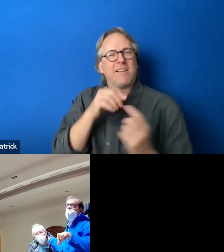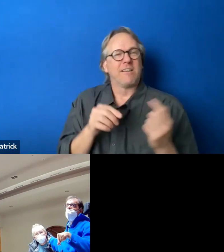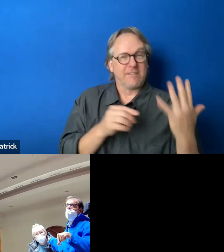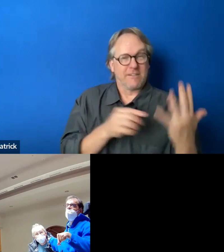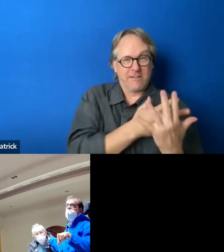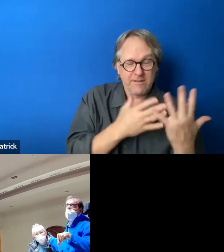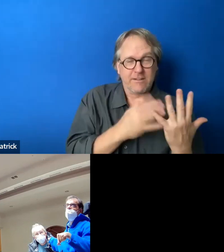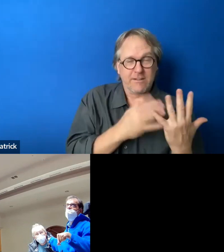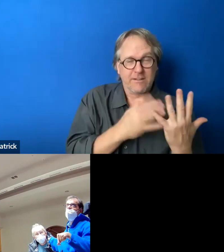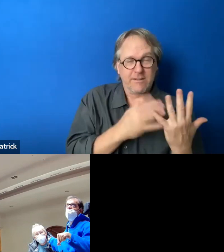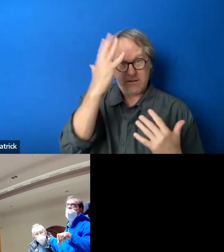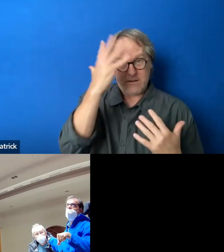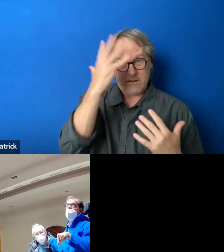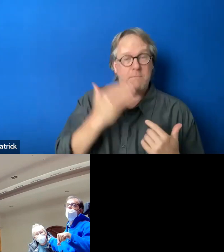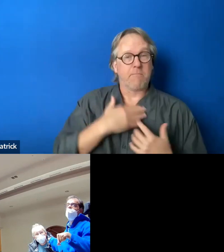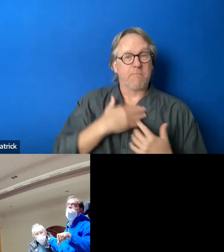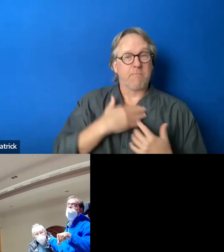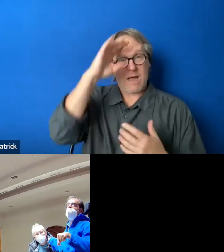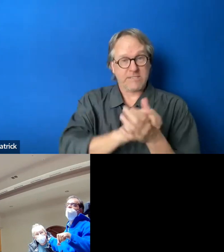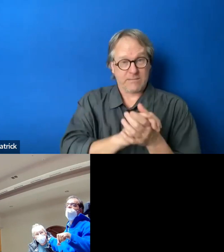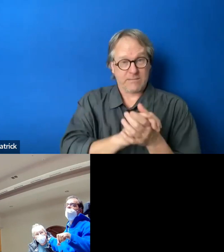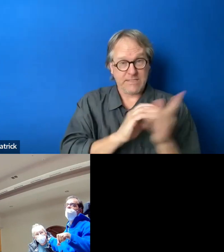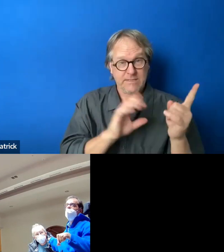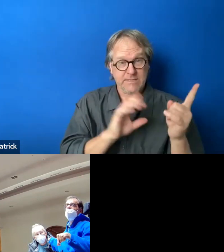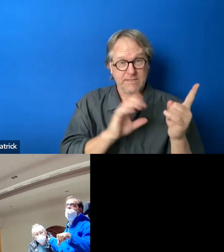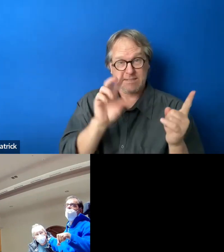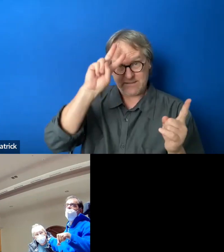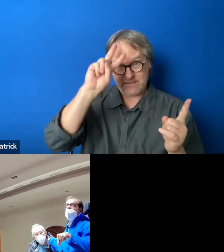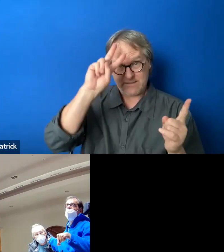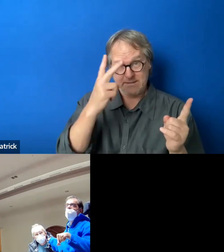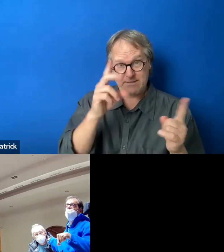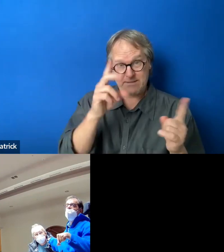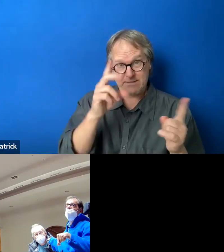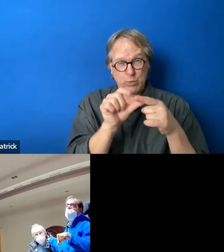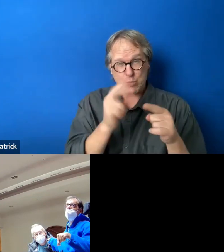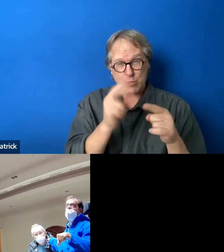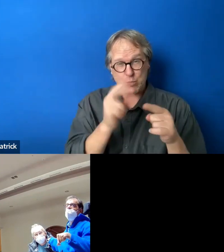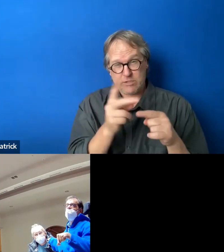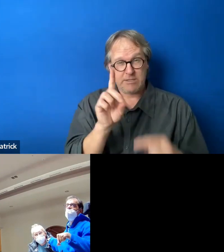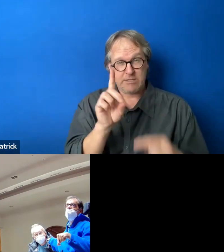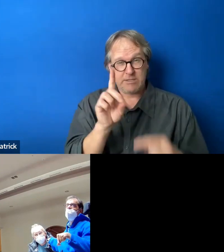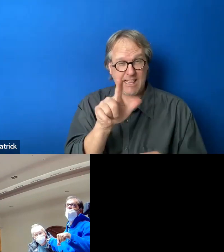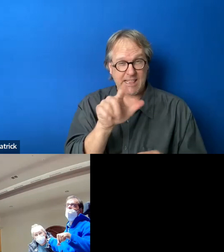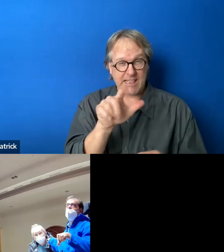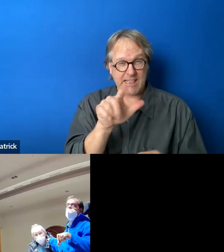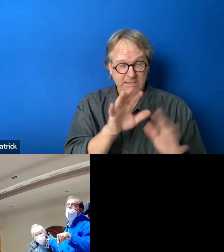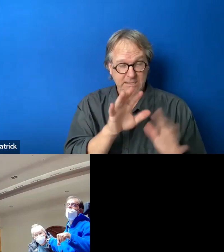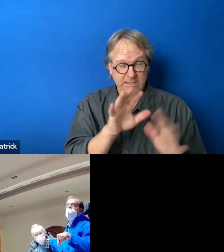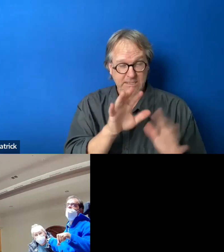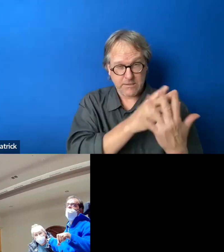My husband is dyslexic. Many, many different ways that the brains are wired.